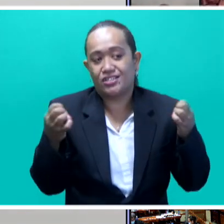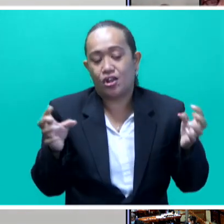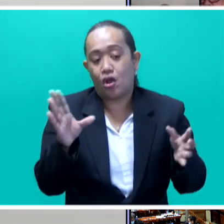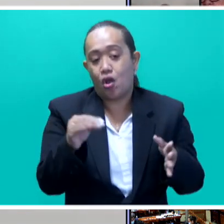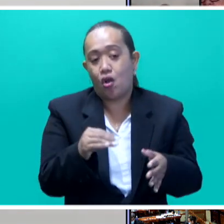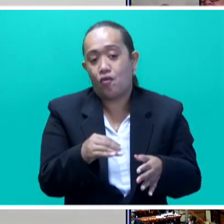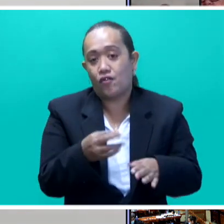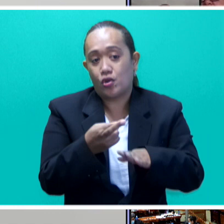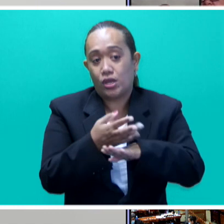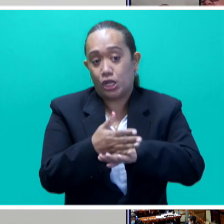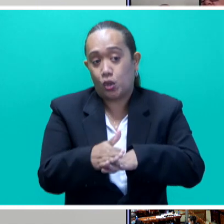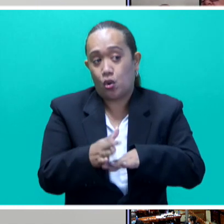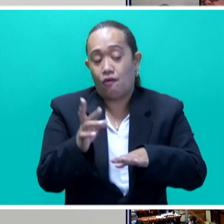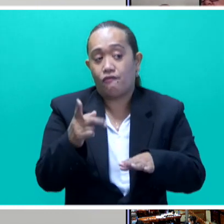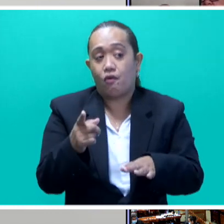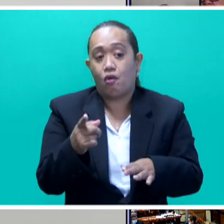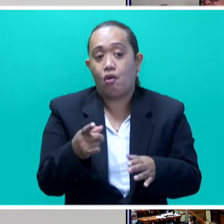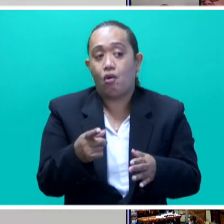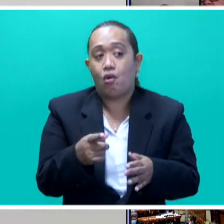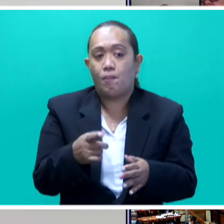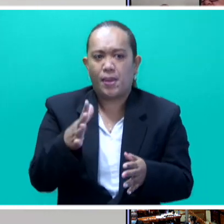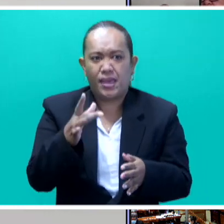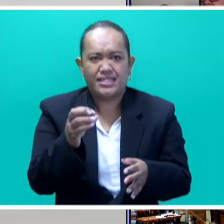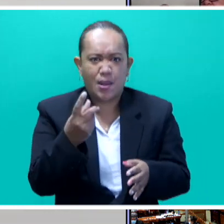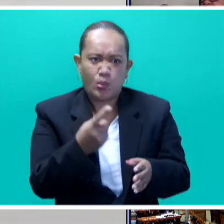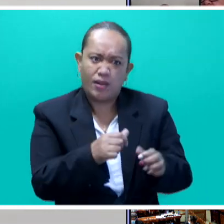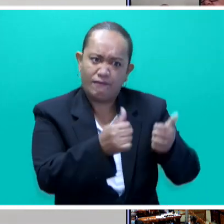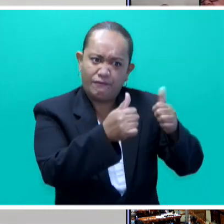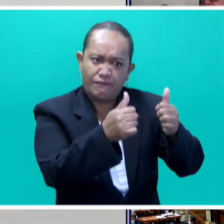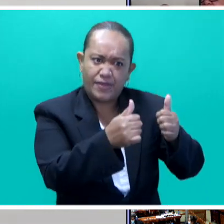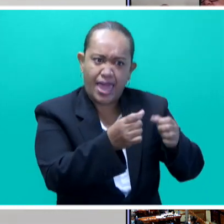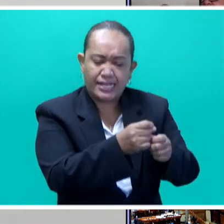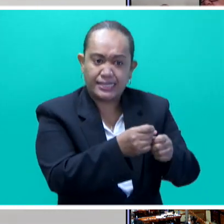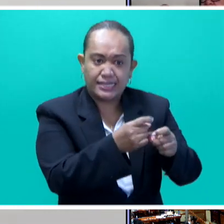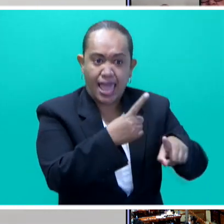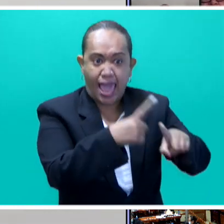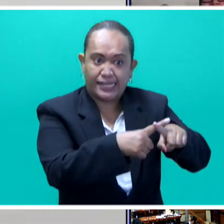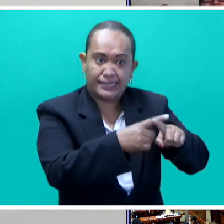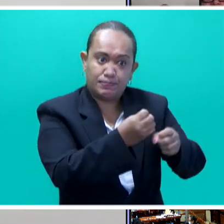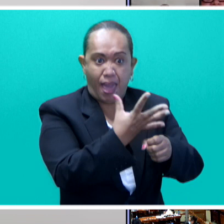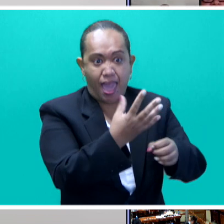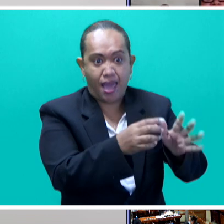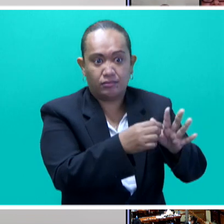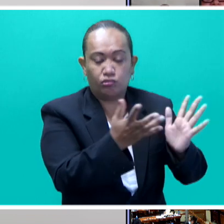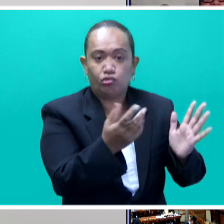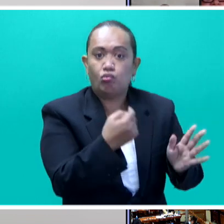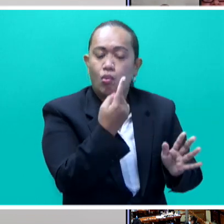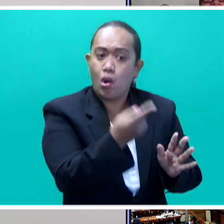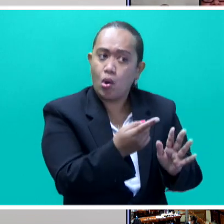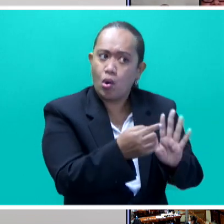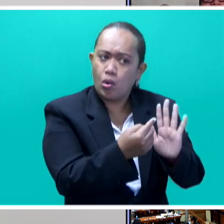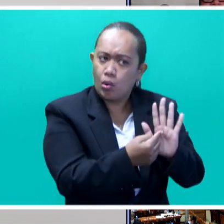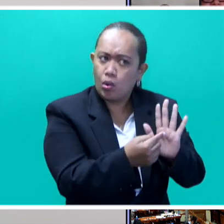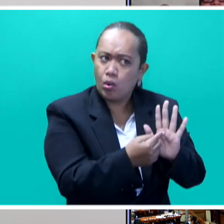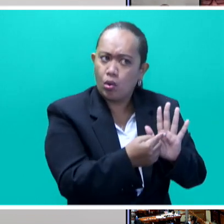of renewal, which was set to expire tomorrow, which is the 19th of August. As we speak, the Solicitor General's office is